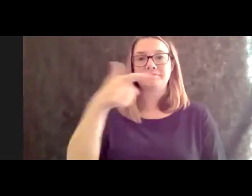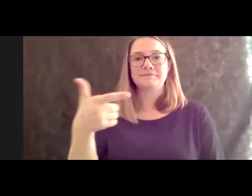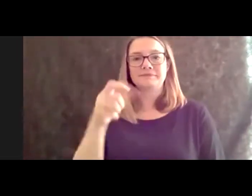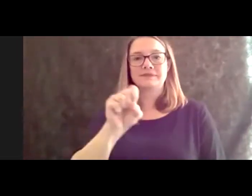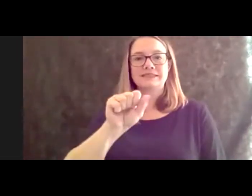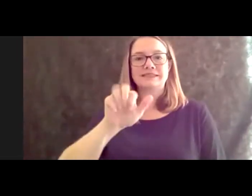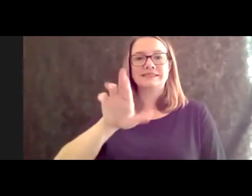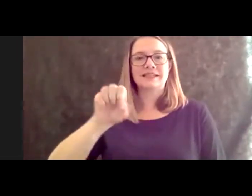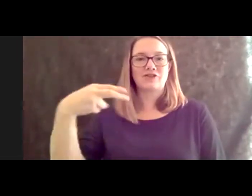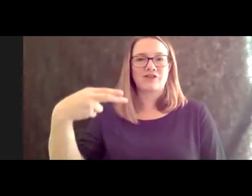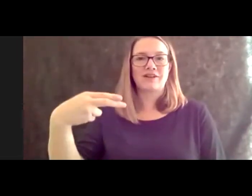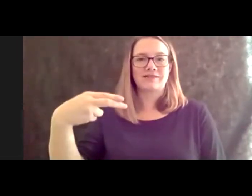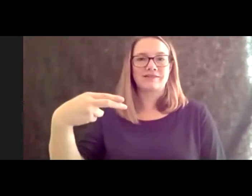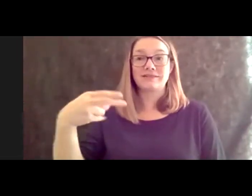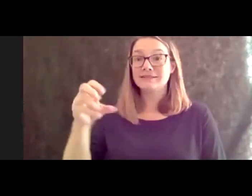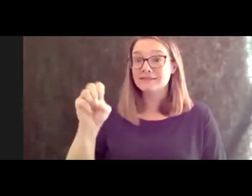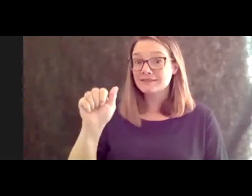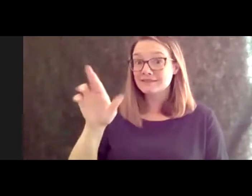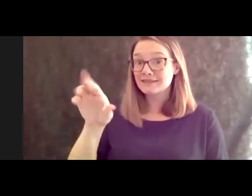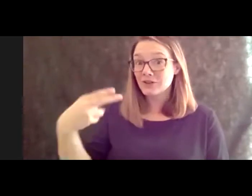Sarah. Sarah?